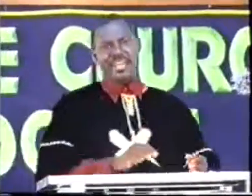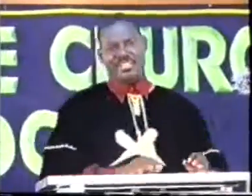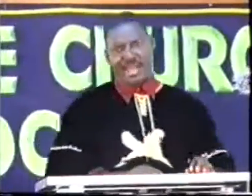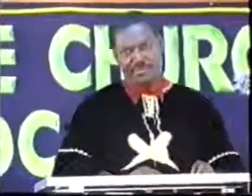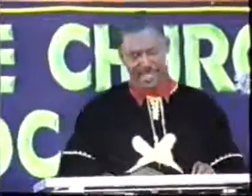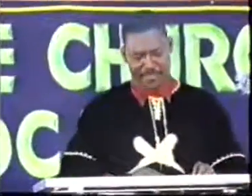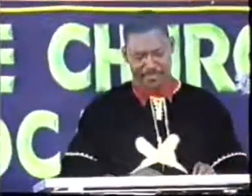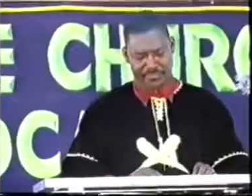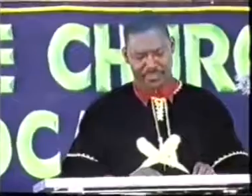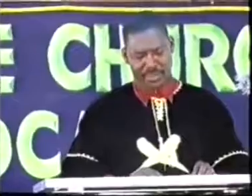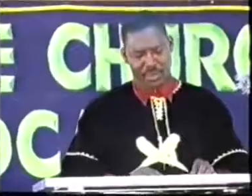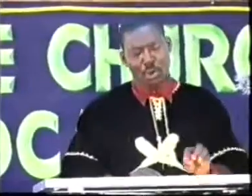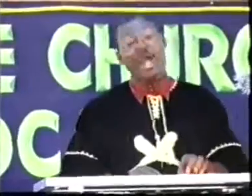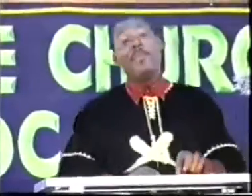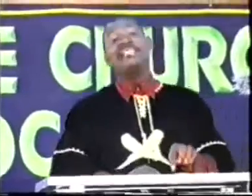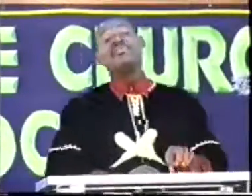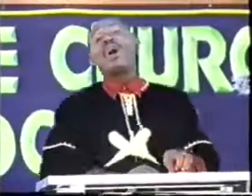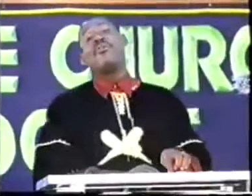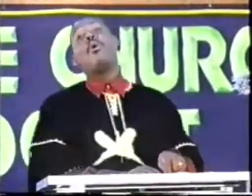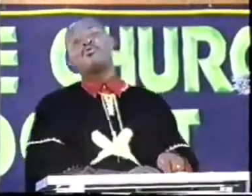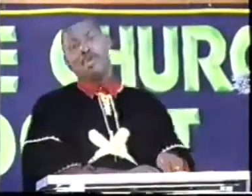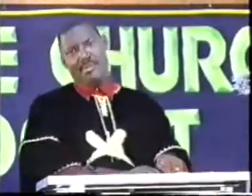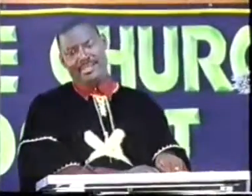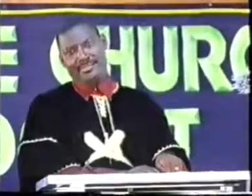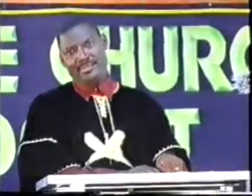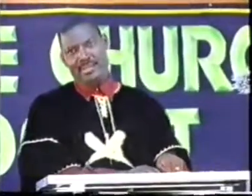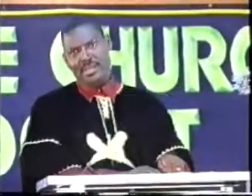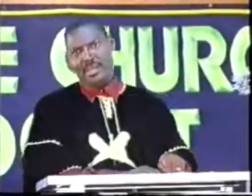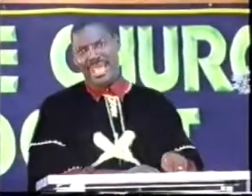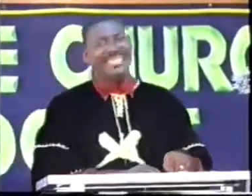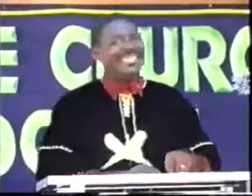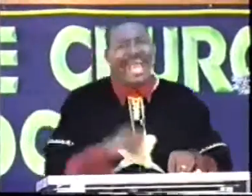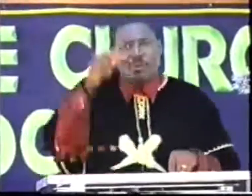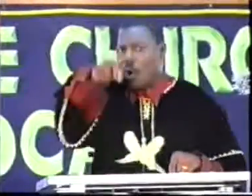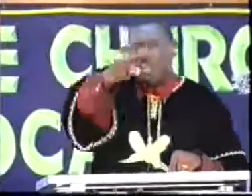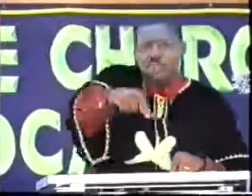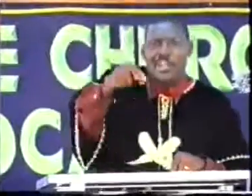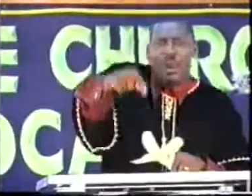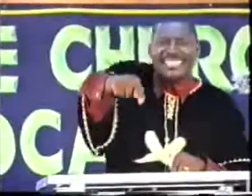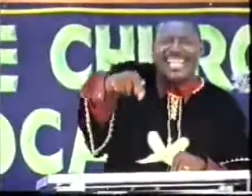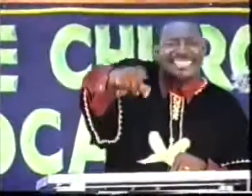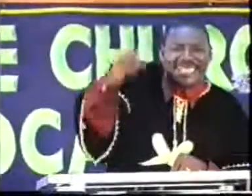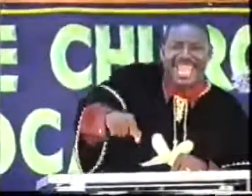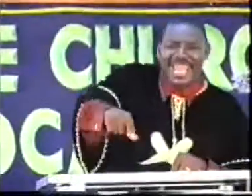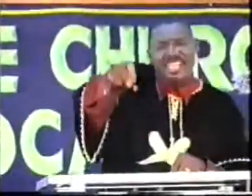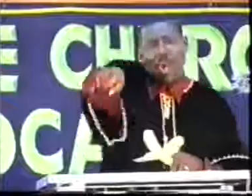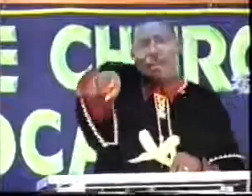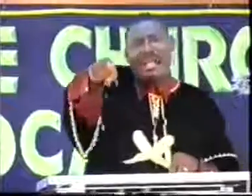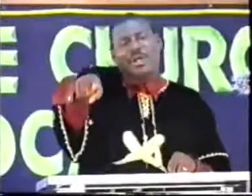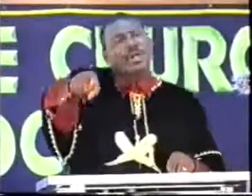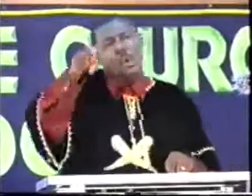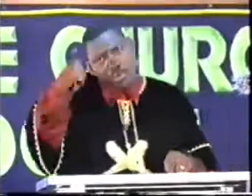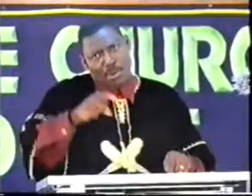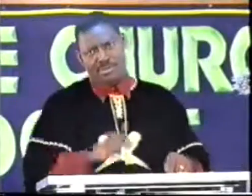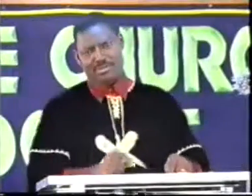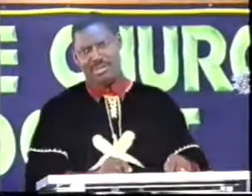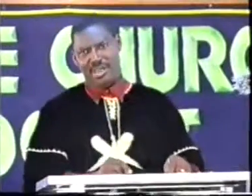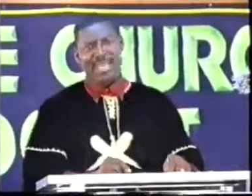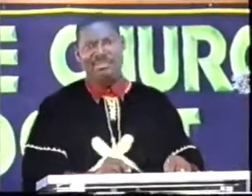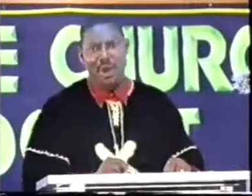and any side you may. But Yankopon says, right for more robbery. And yet, who Christo near what yes and the younger boy catcher was our